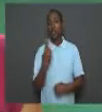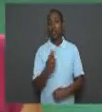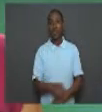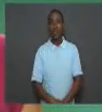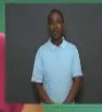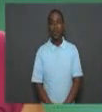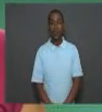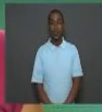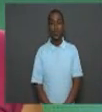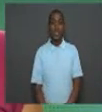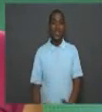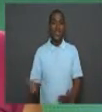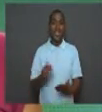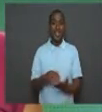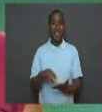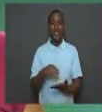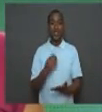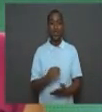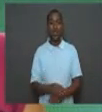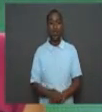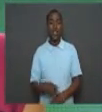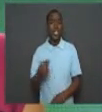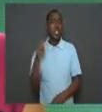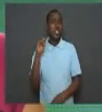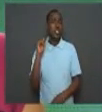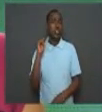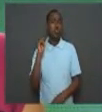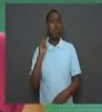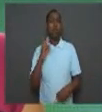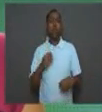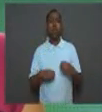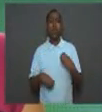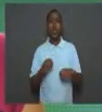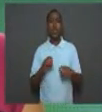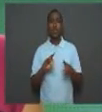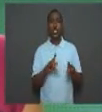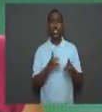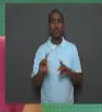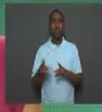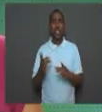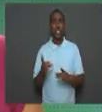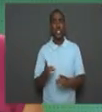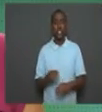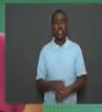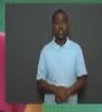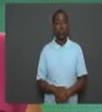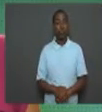taxonomy. We also learned about the history of organism